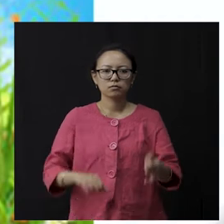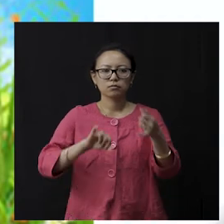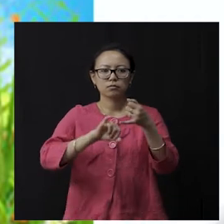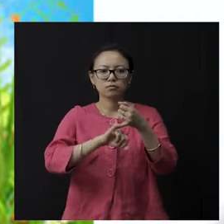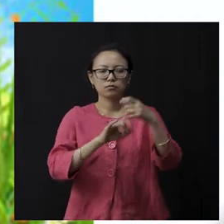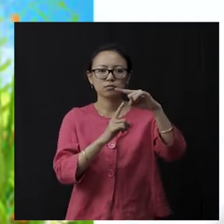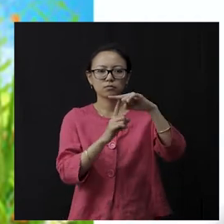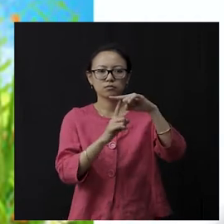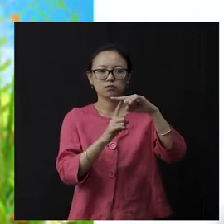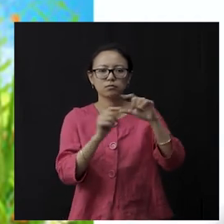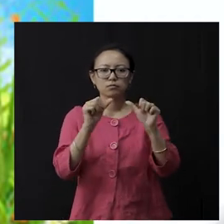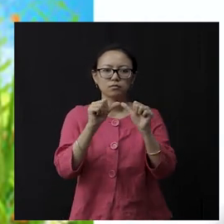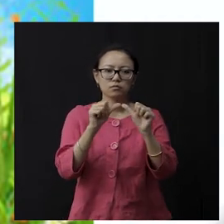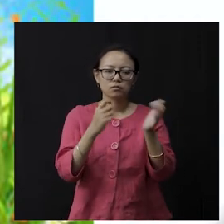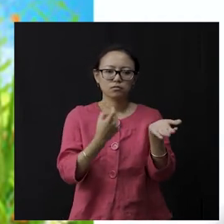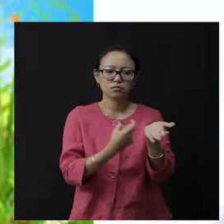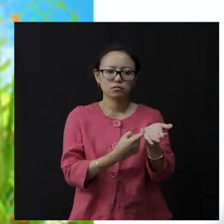Stars,